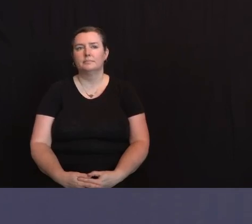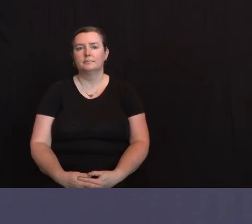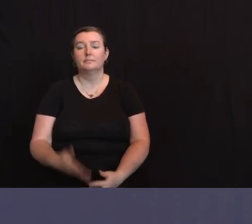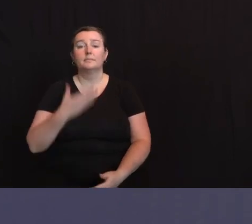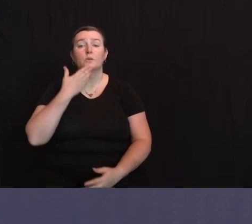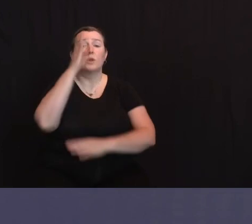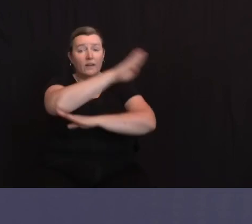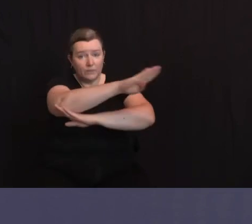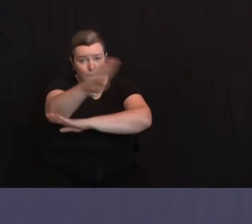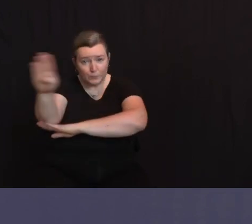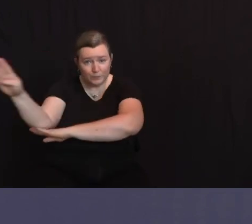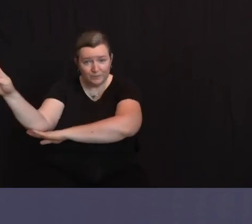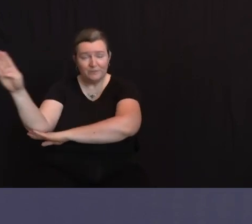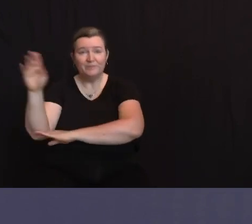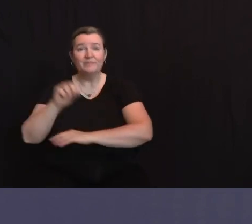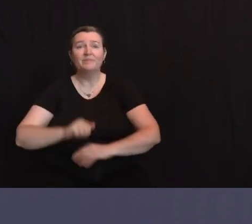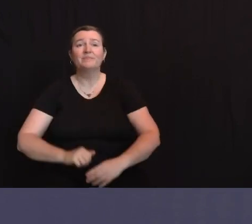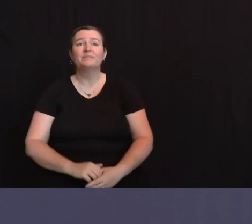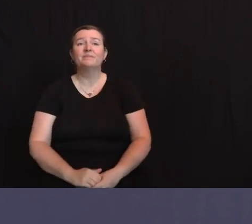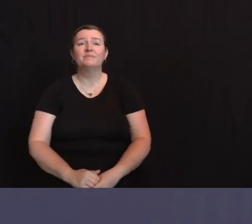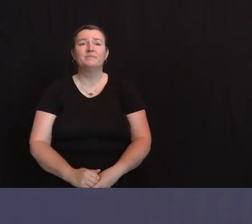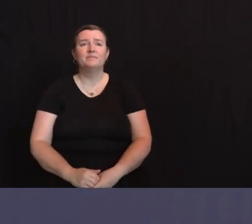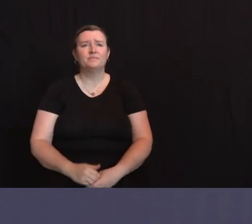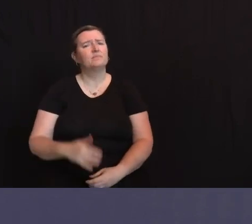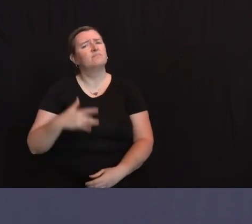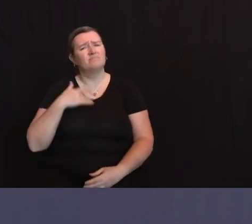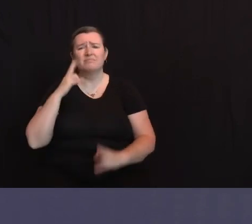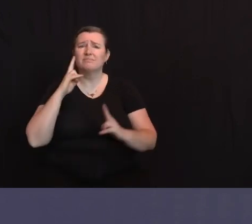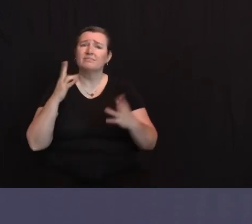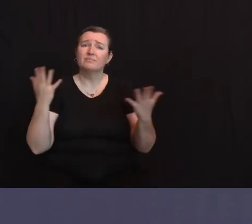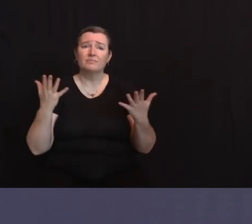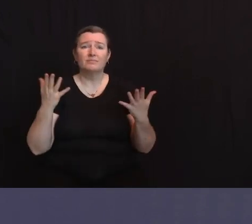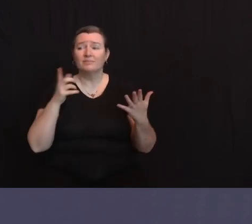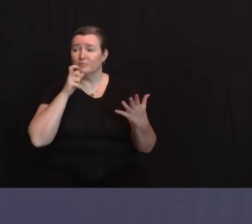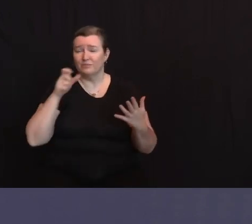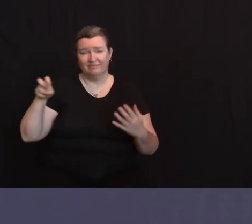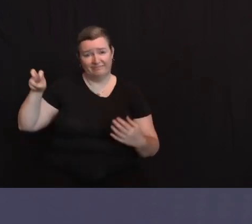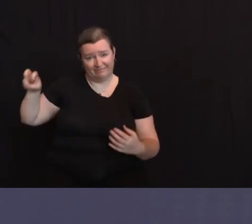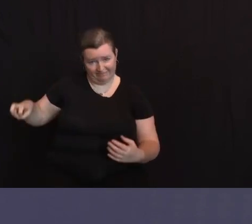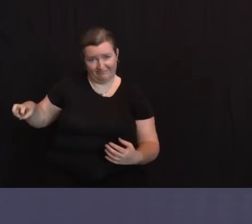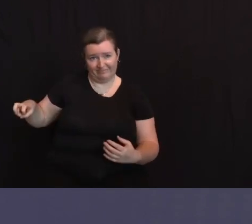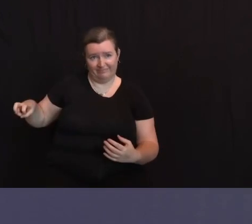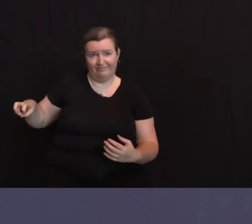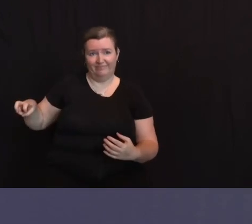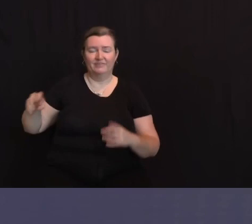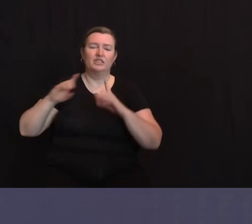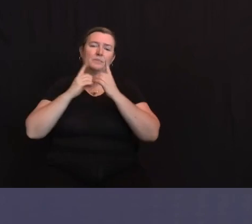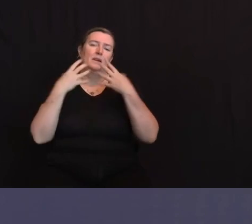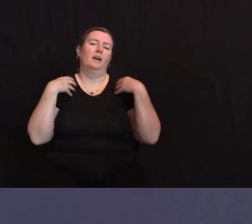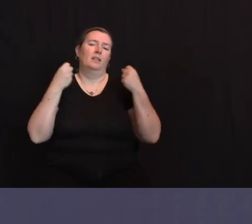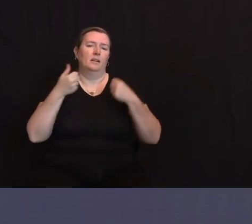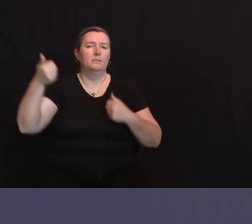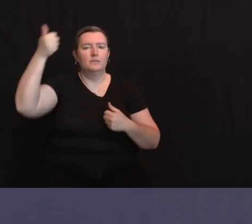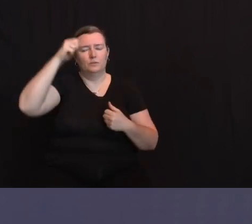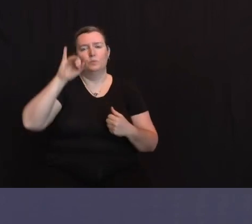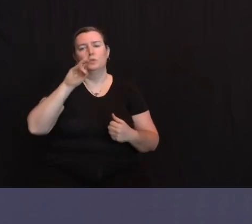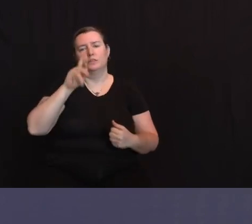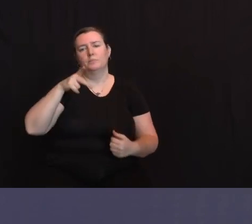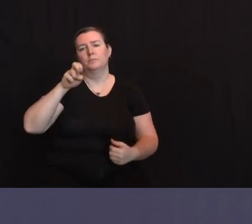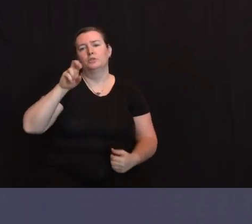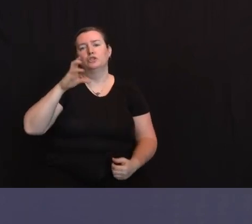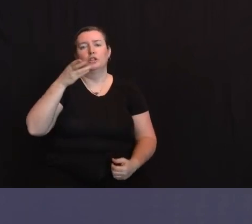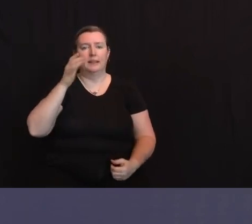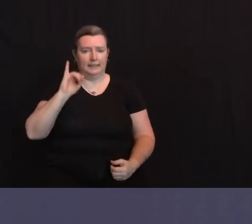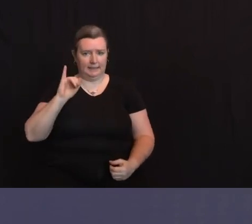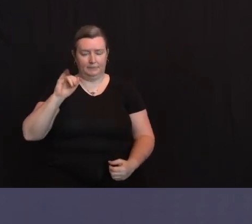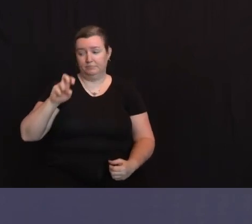Good afternoon. I'm honored to be joined by the woman who needs no introduction. To my right, the Commissioner of the Department of Health, Judy Persicelli. To her